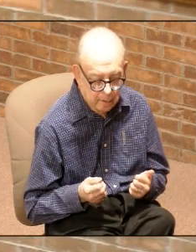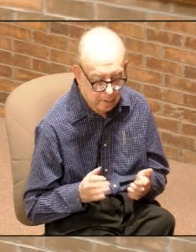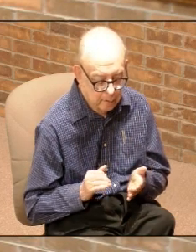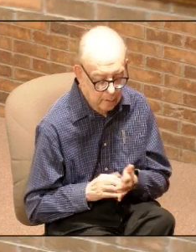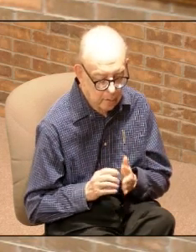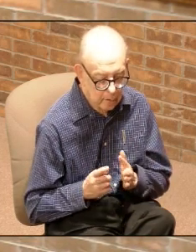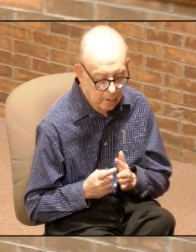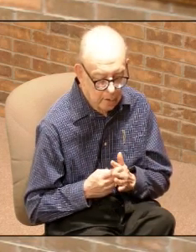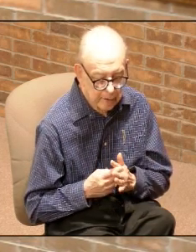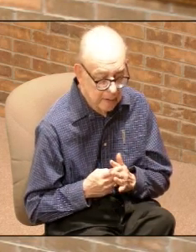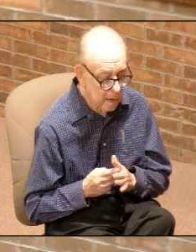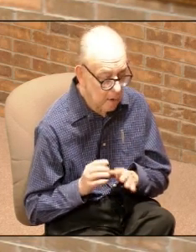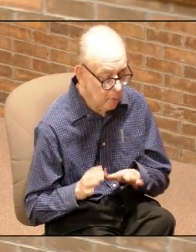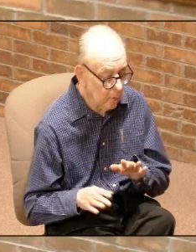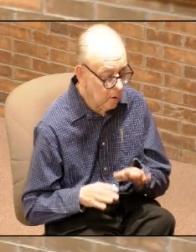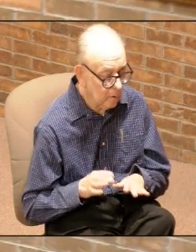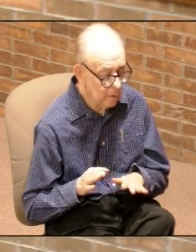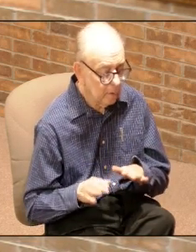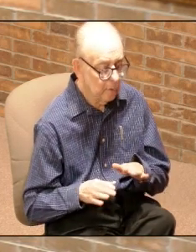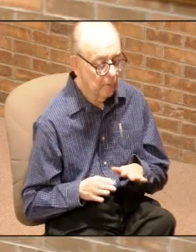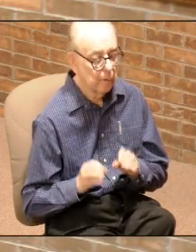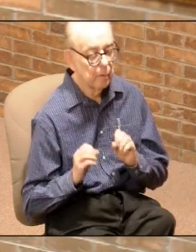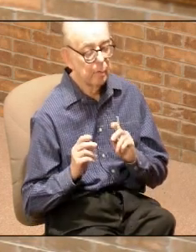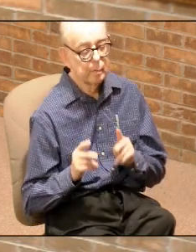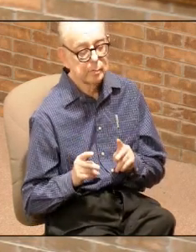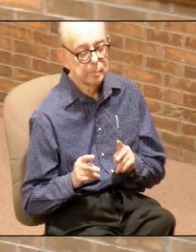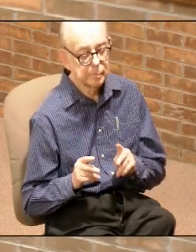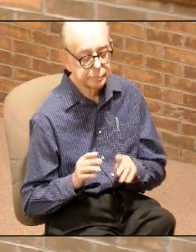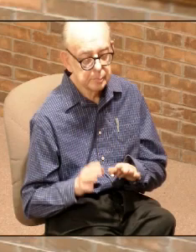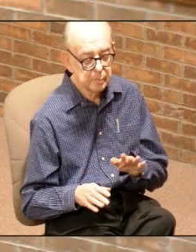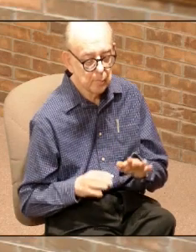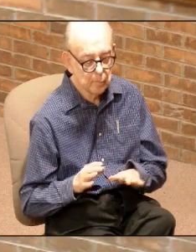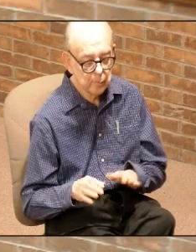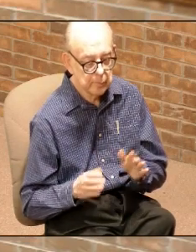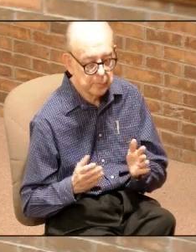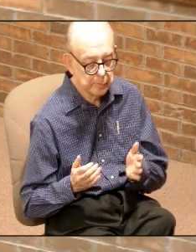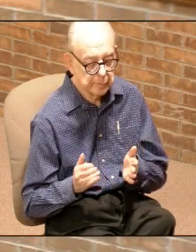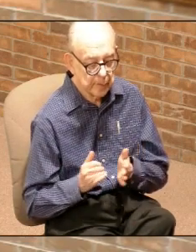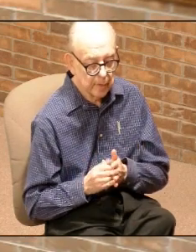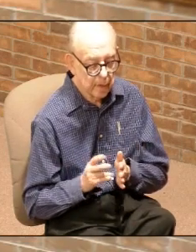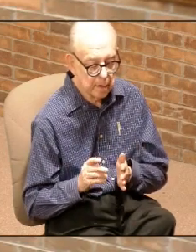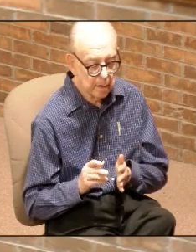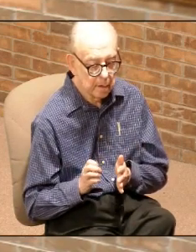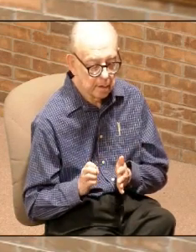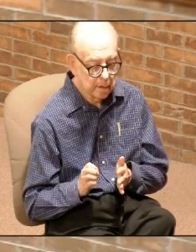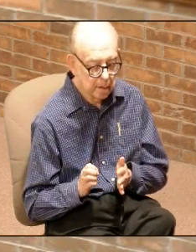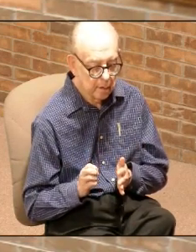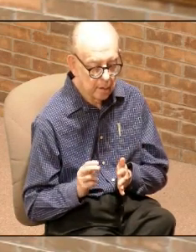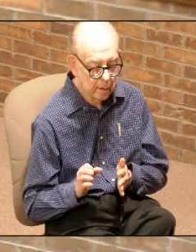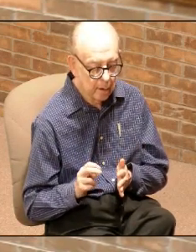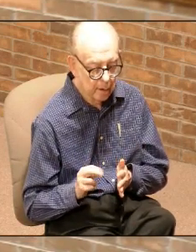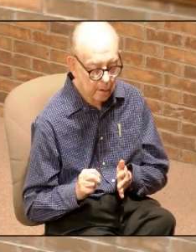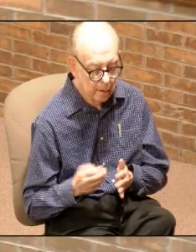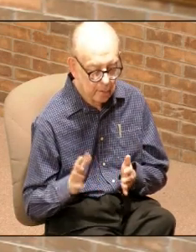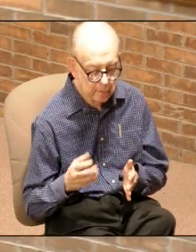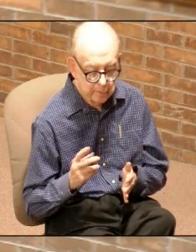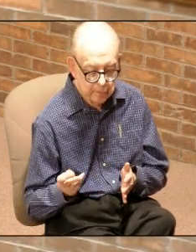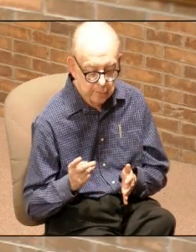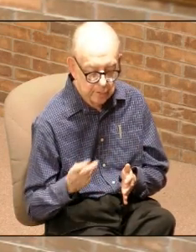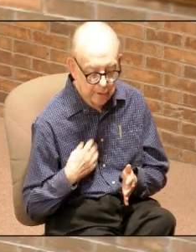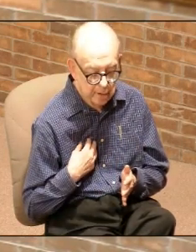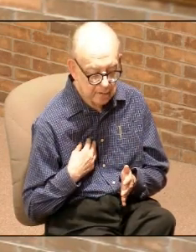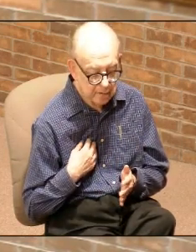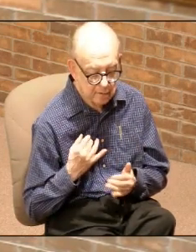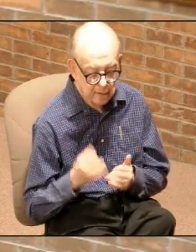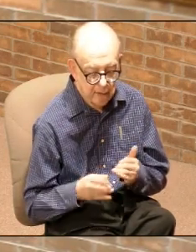That began a walk, okay? A walk that Kevin and I have had over the last 7 to 8